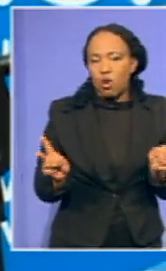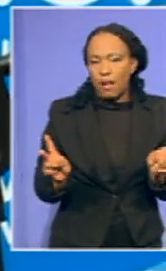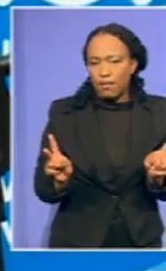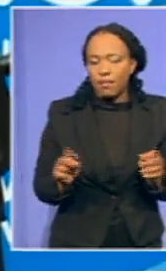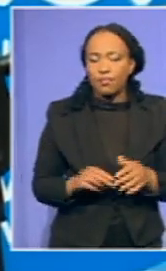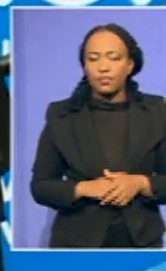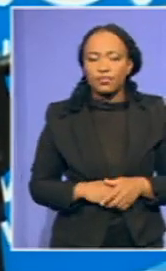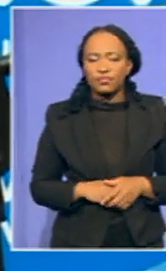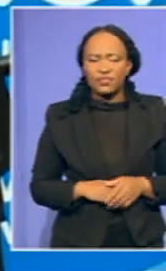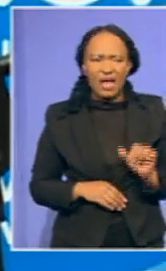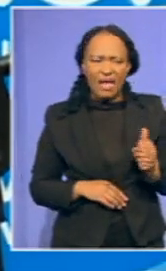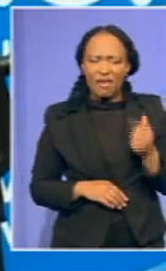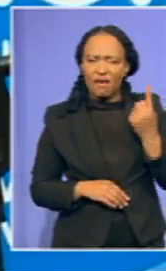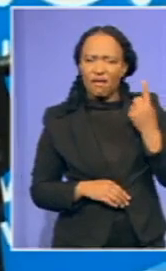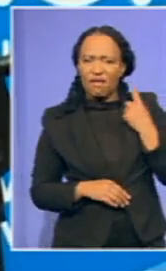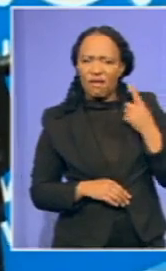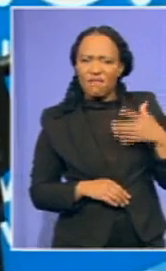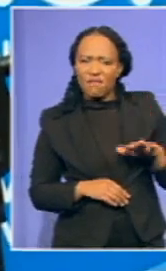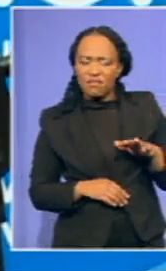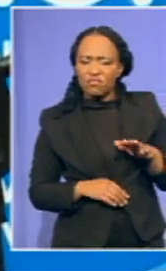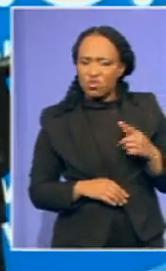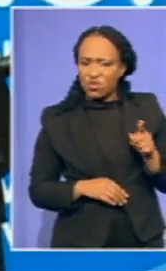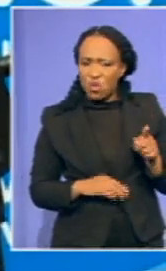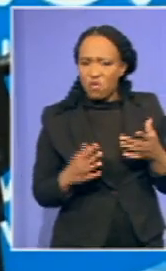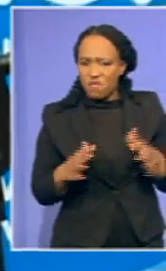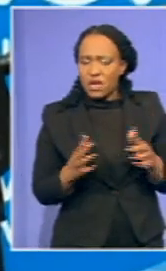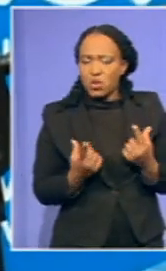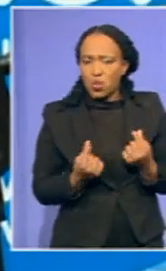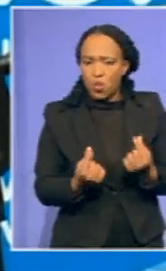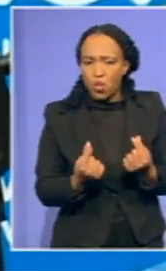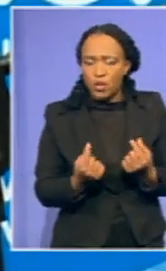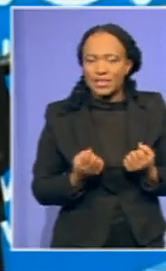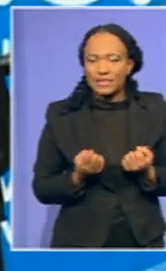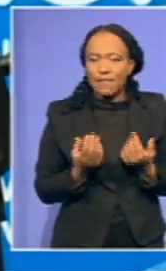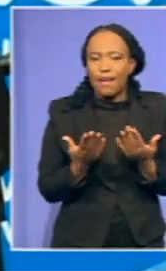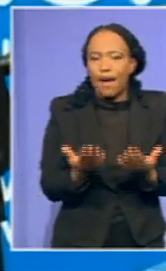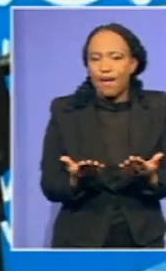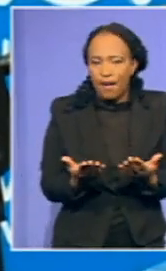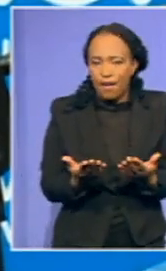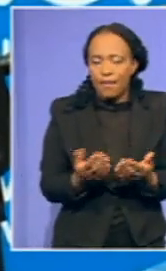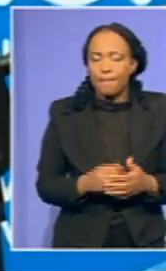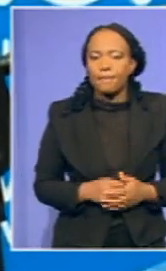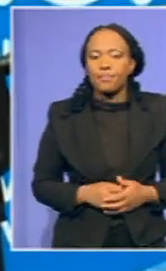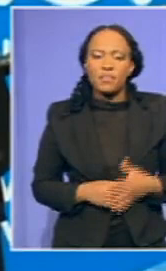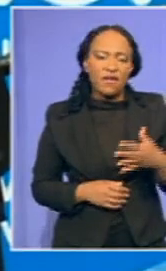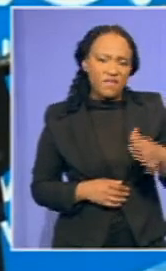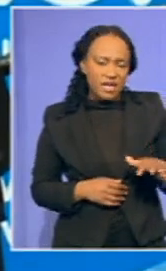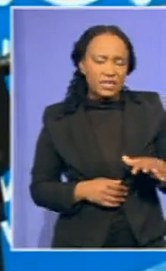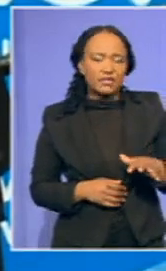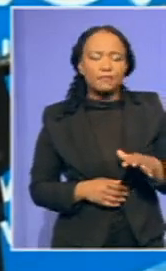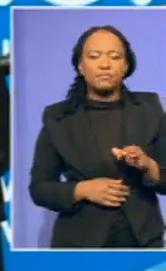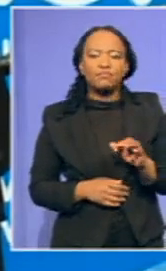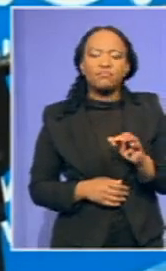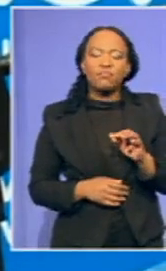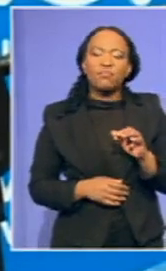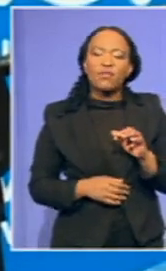the other question is, what else have we done in terms of ensuring that the supply? I have spoken about the pumps. The last time